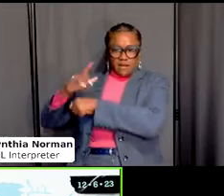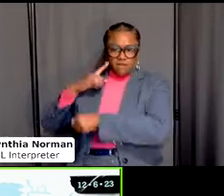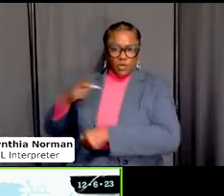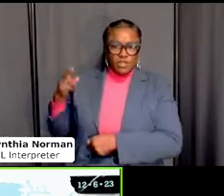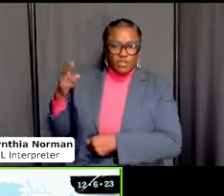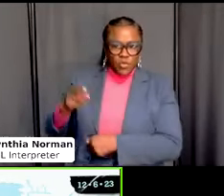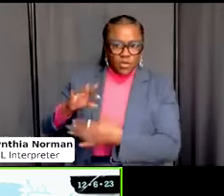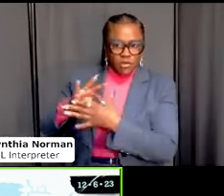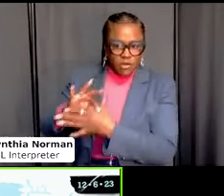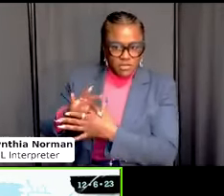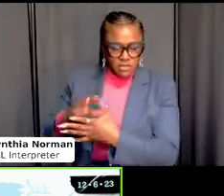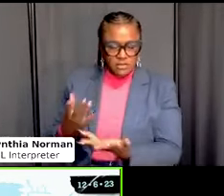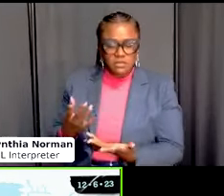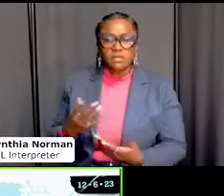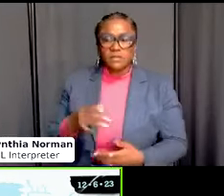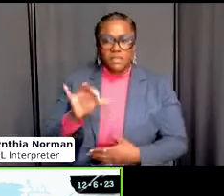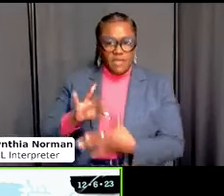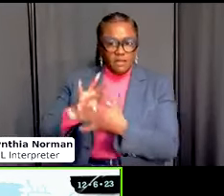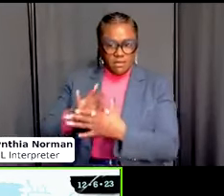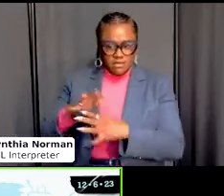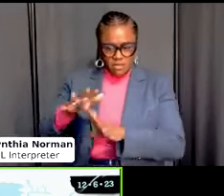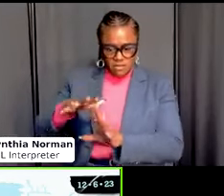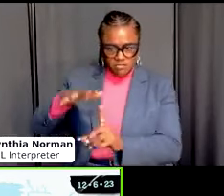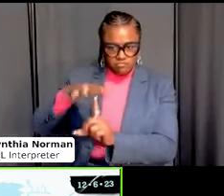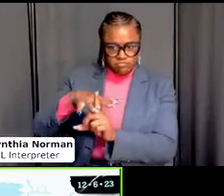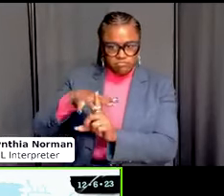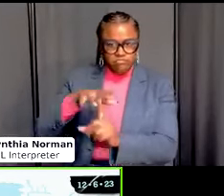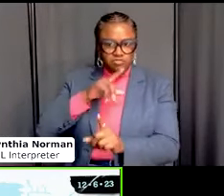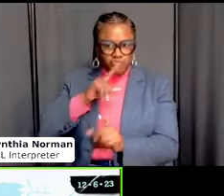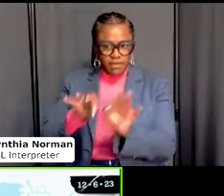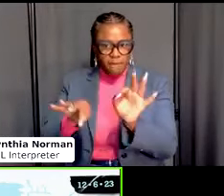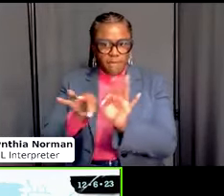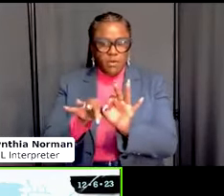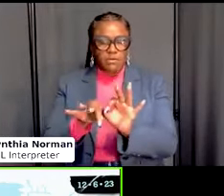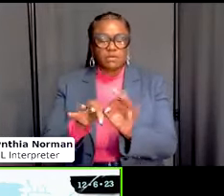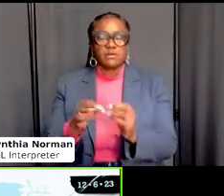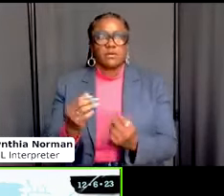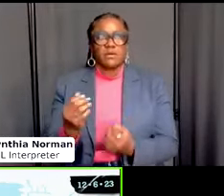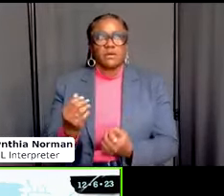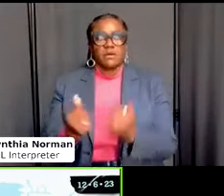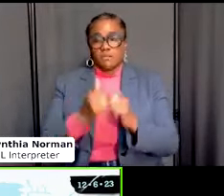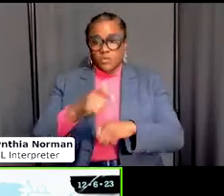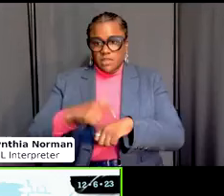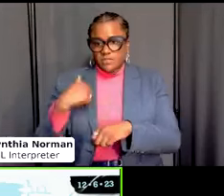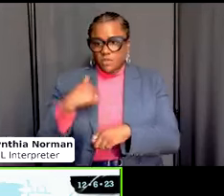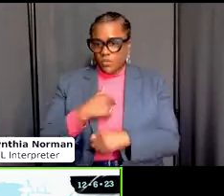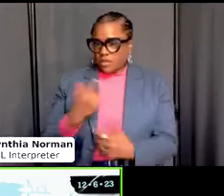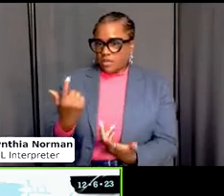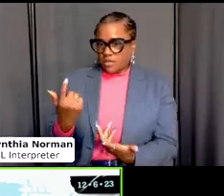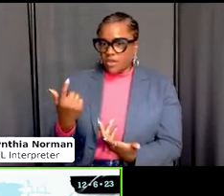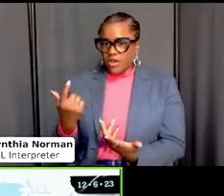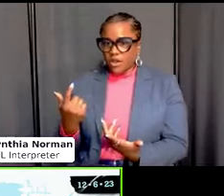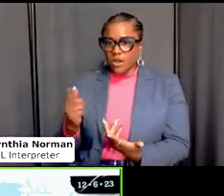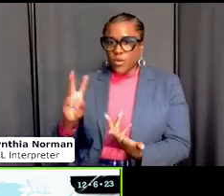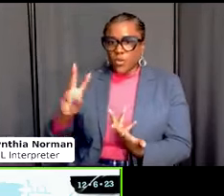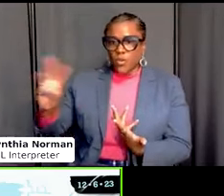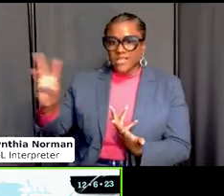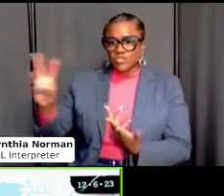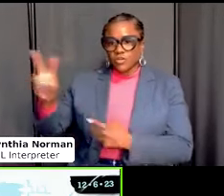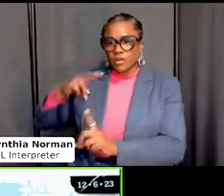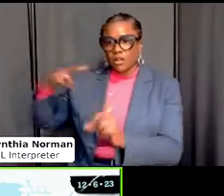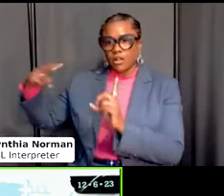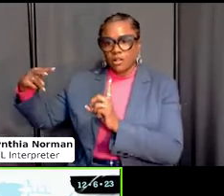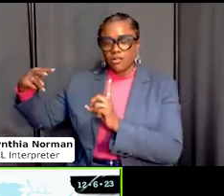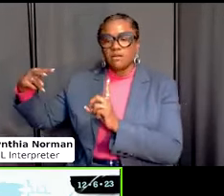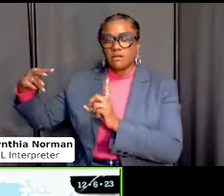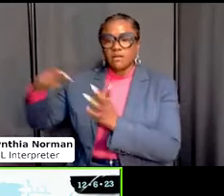context. We know historical context is important, but a lot of times when we're coming from a Western purview,